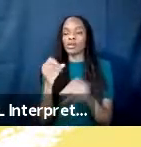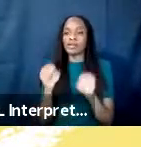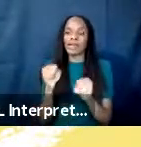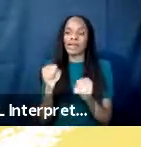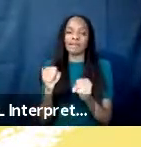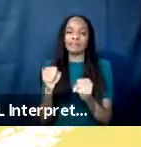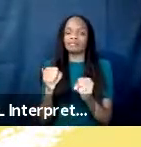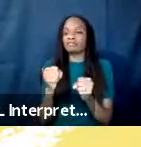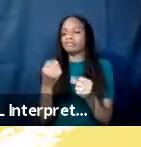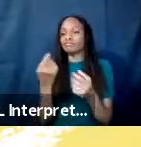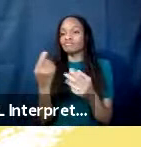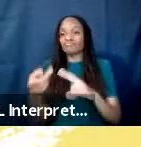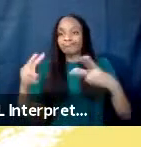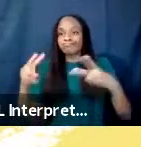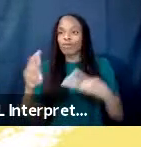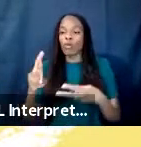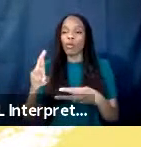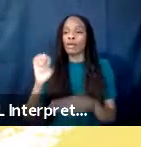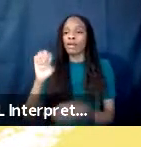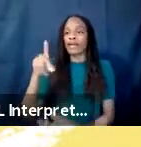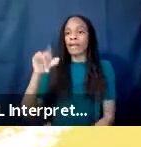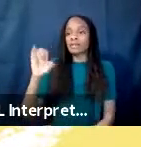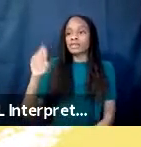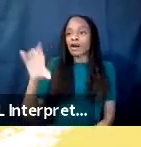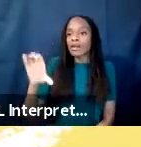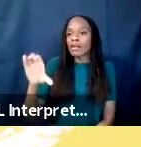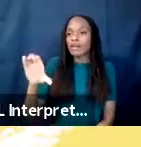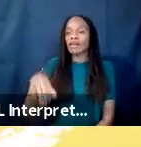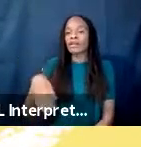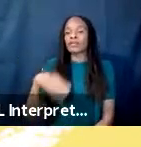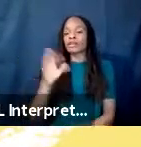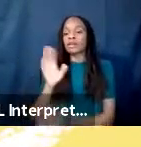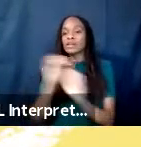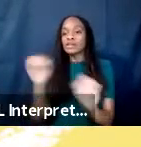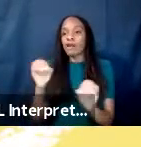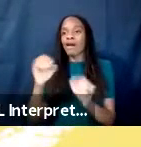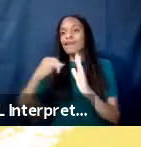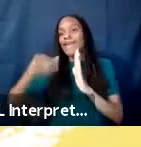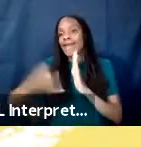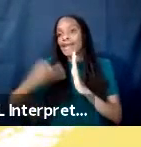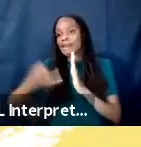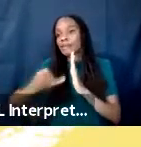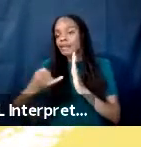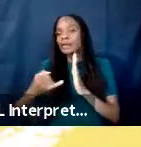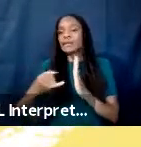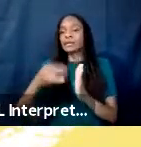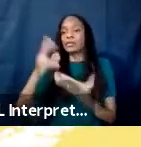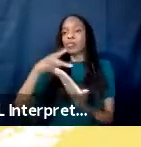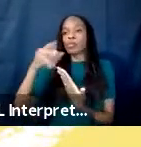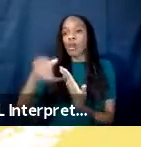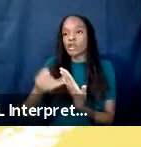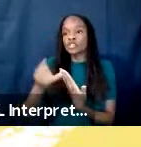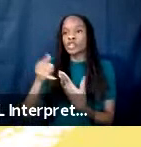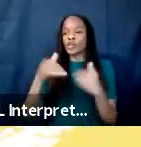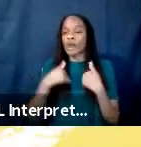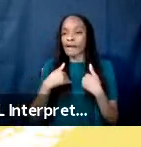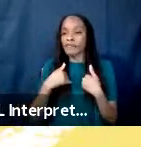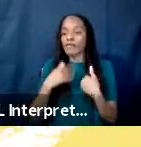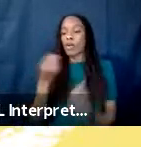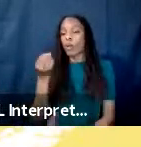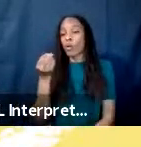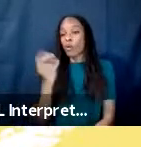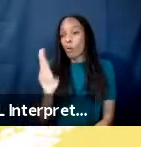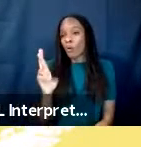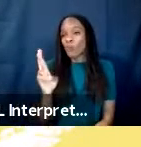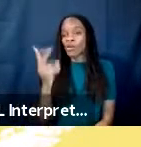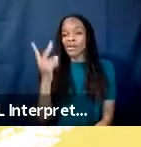versa, or an episodic, or a non-animated project that you have, or